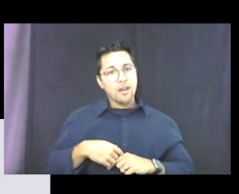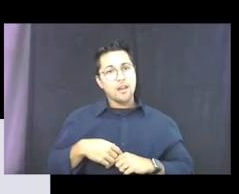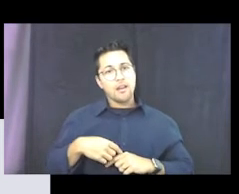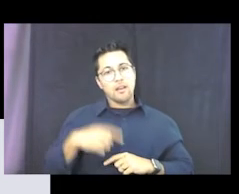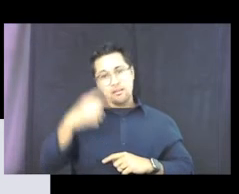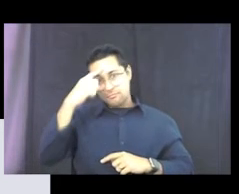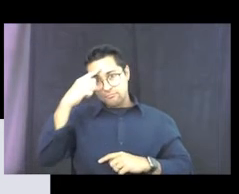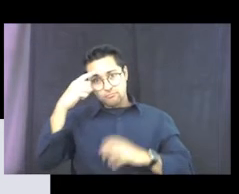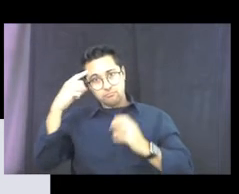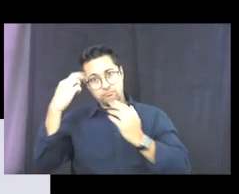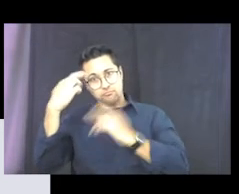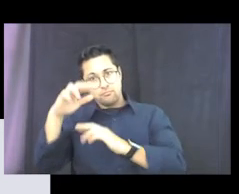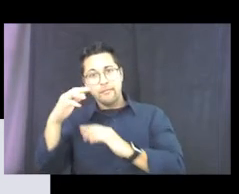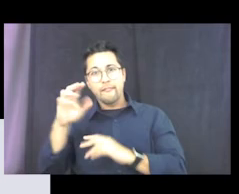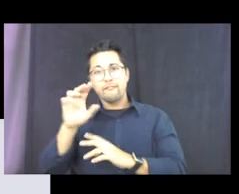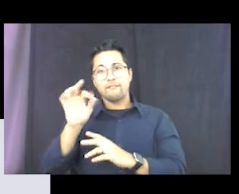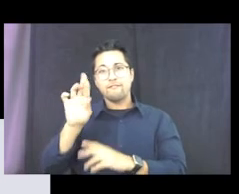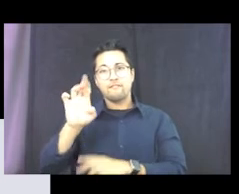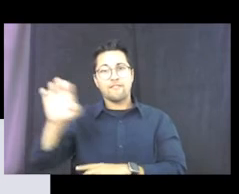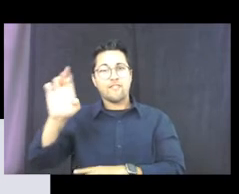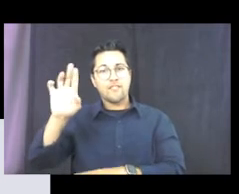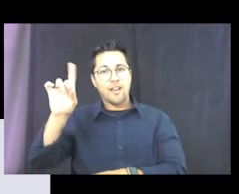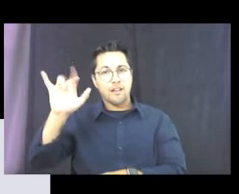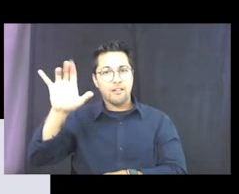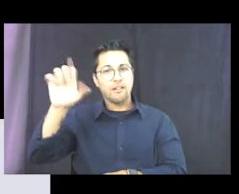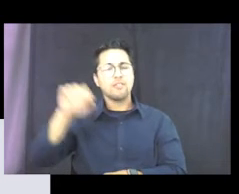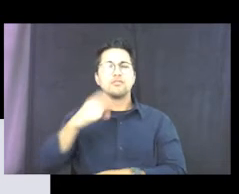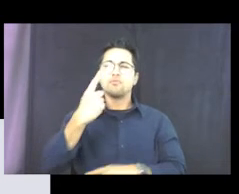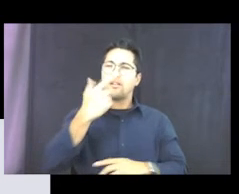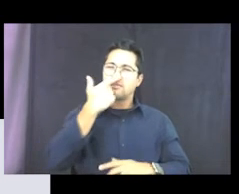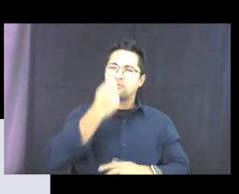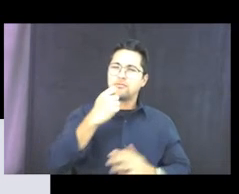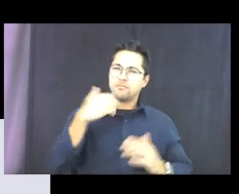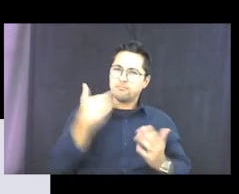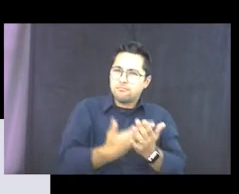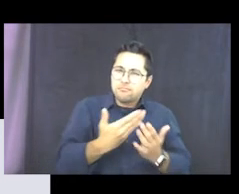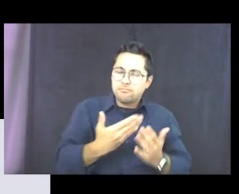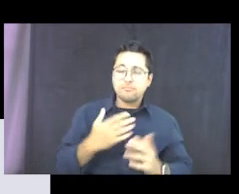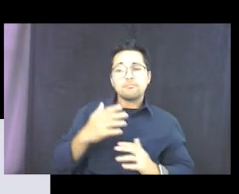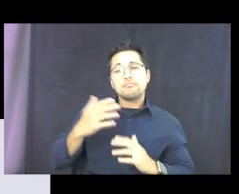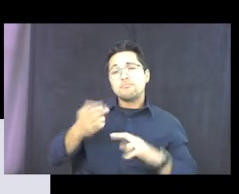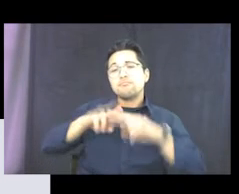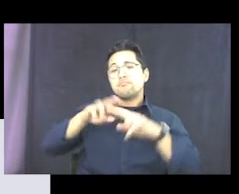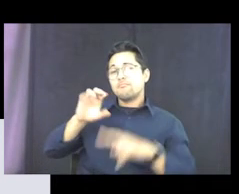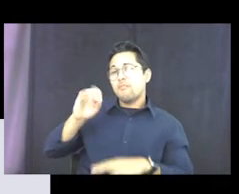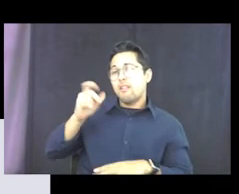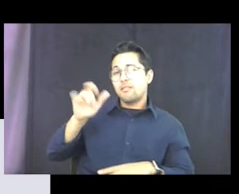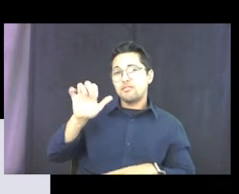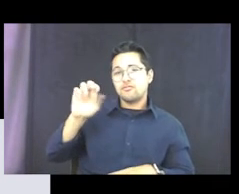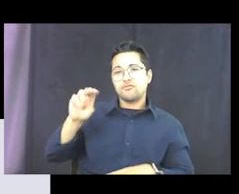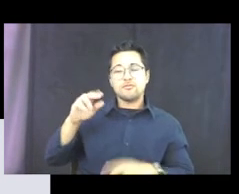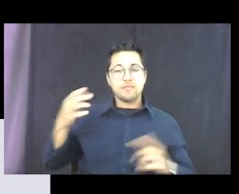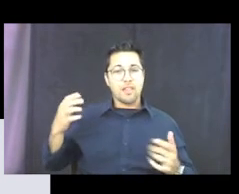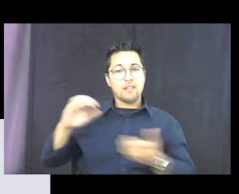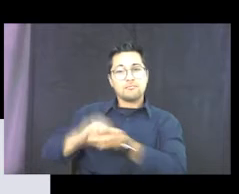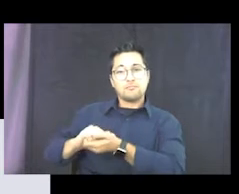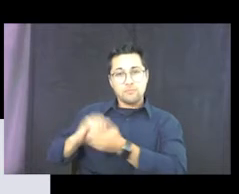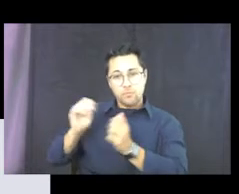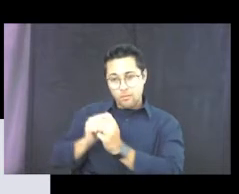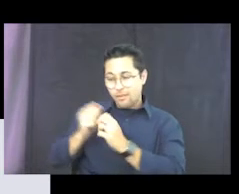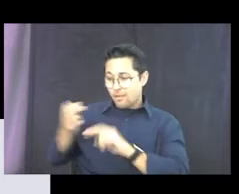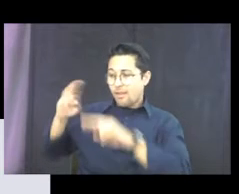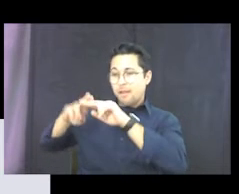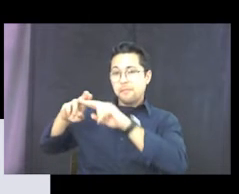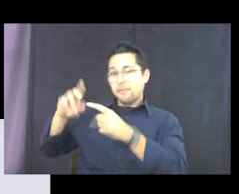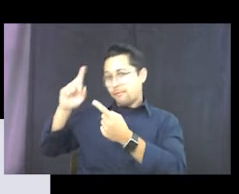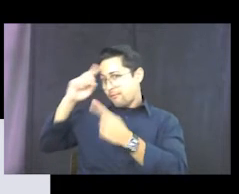radicals. One of the most interesting findings of the past few decades is that increase in oxygen is also a companion by an uptick in